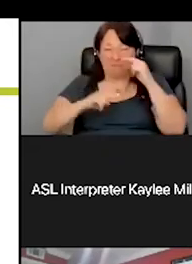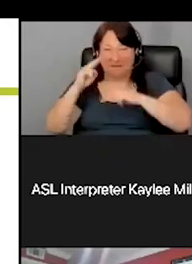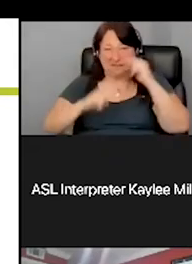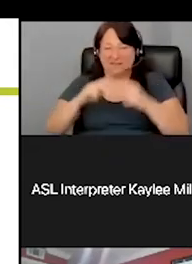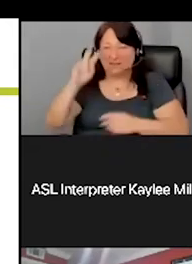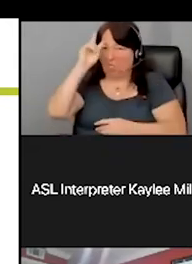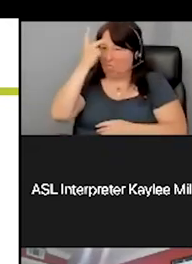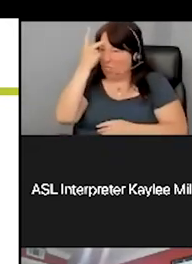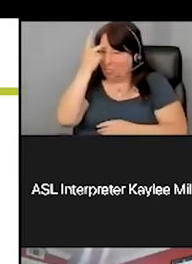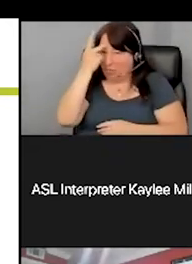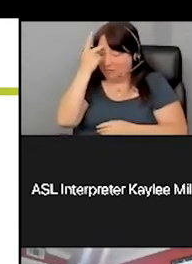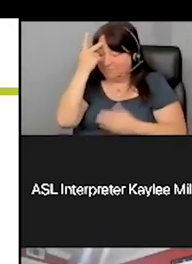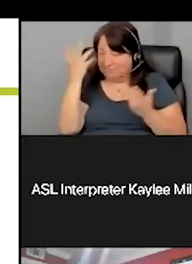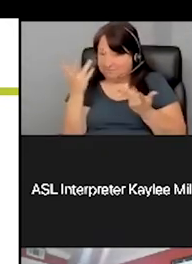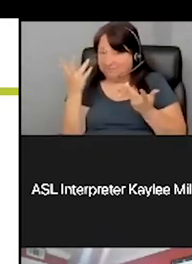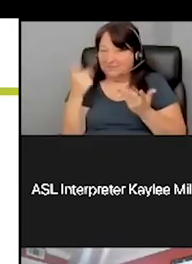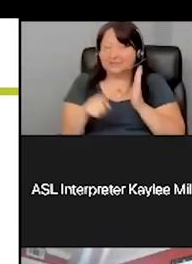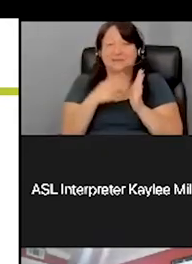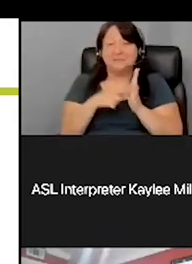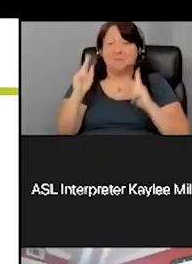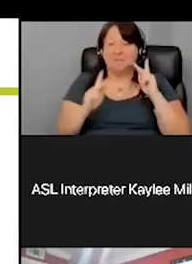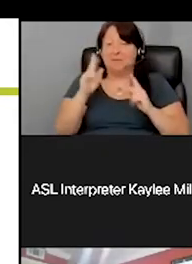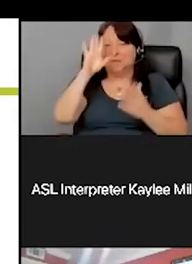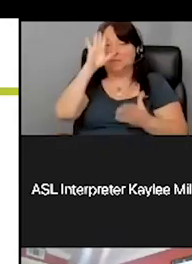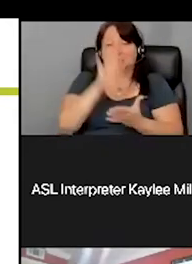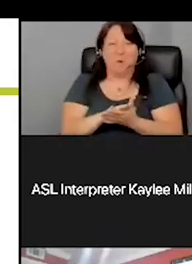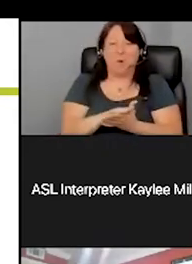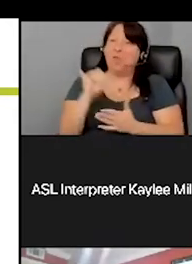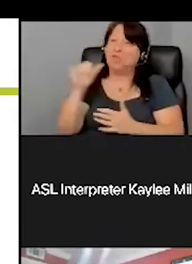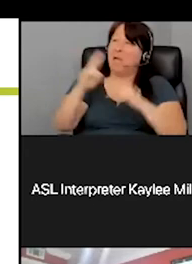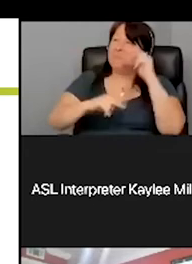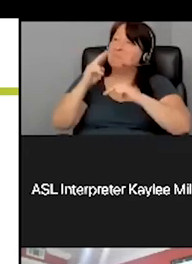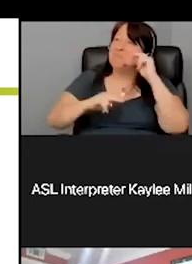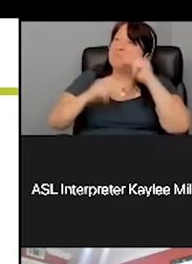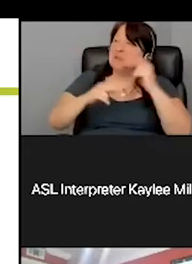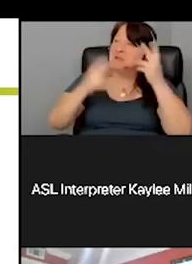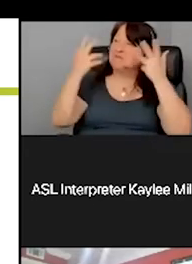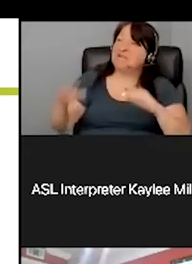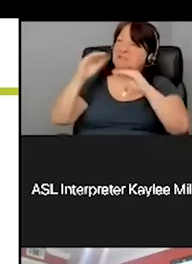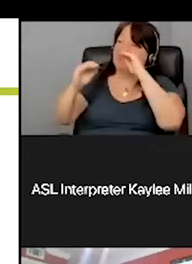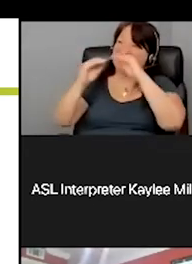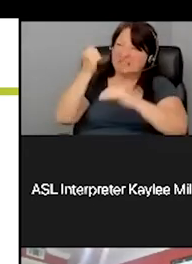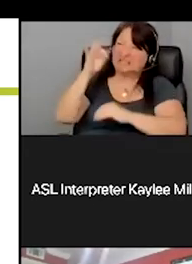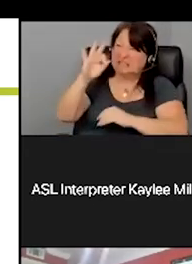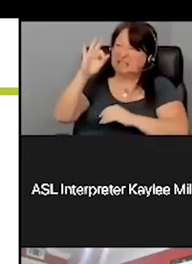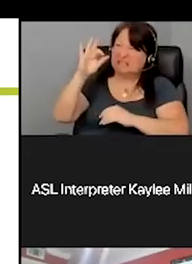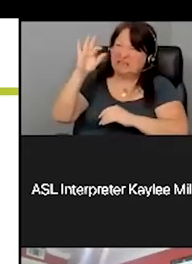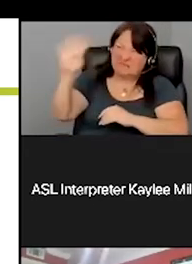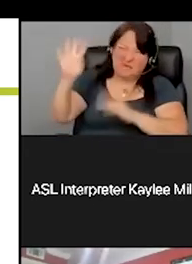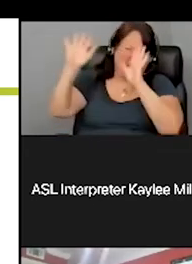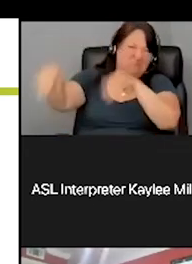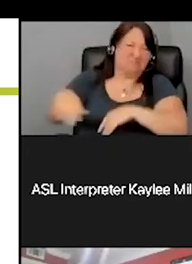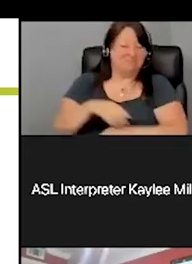that sometimes folks believe that, oh, that building was actually fixed in 1994. This is what